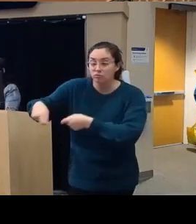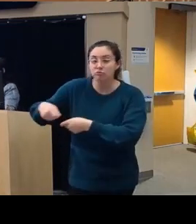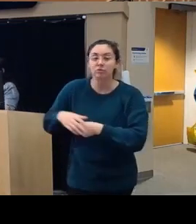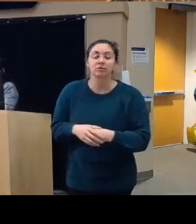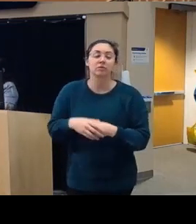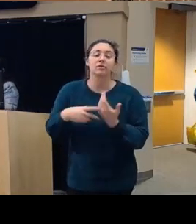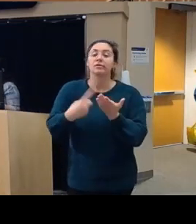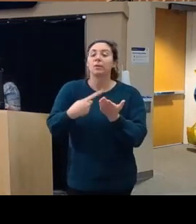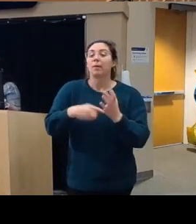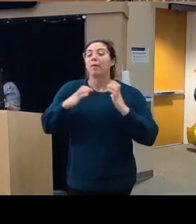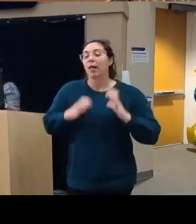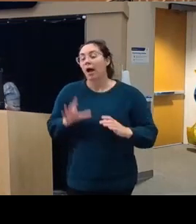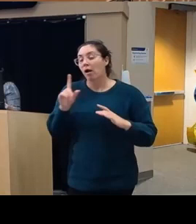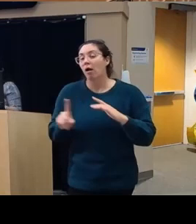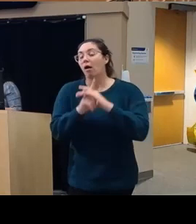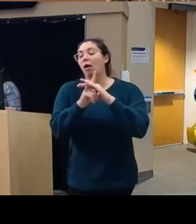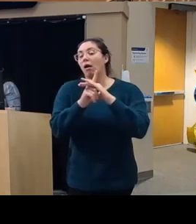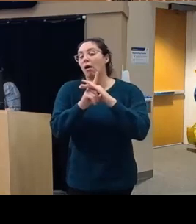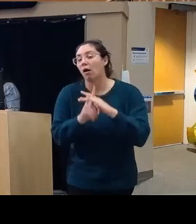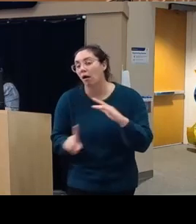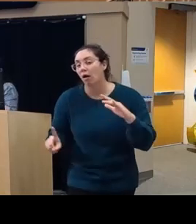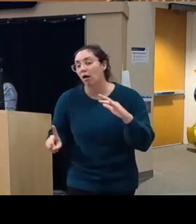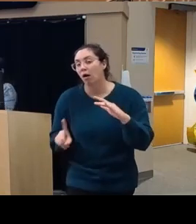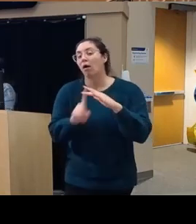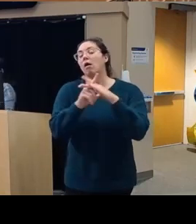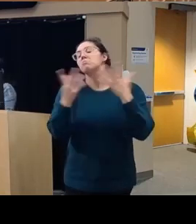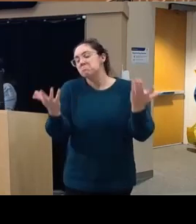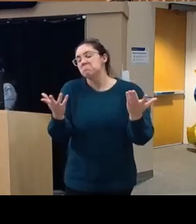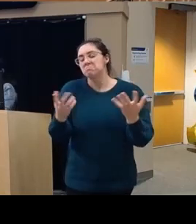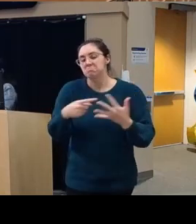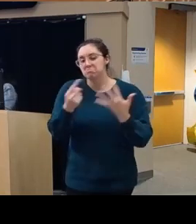or sometimes clients wouldn't come, et cetera. So we